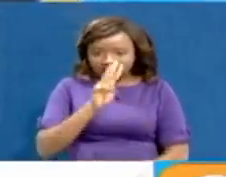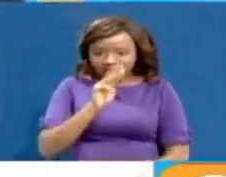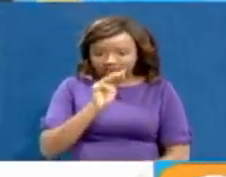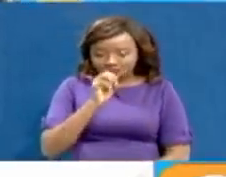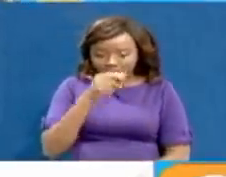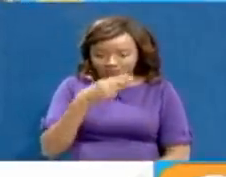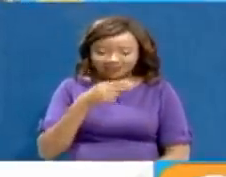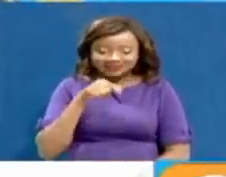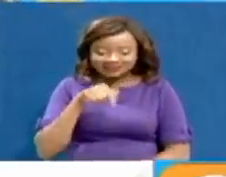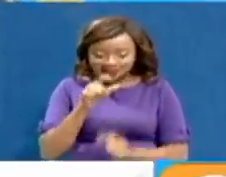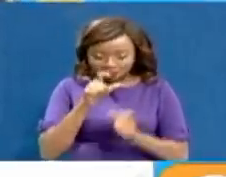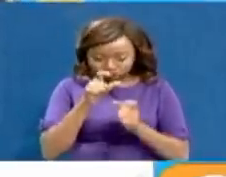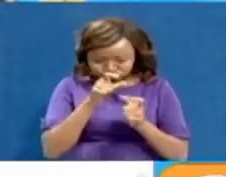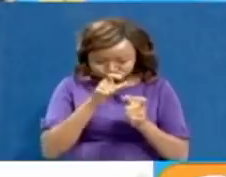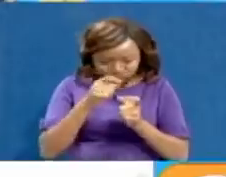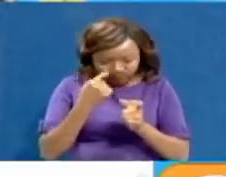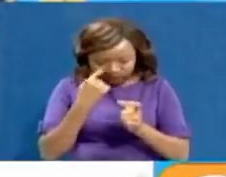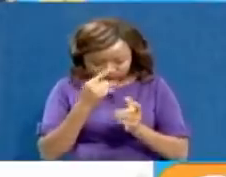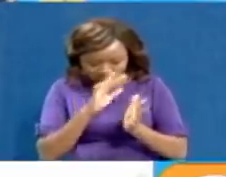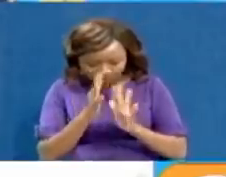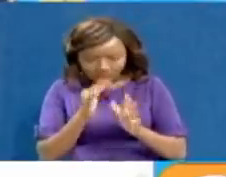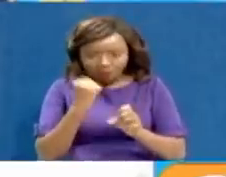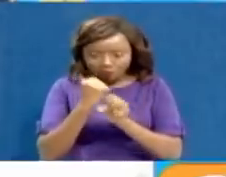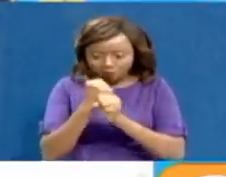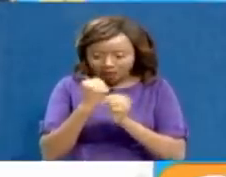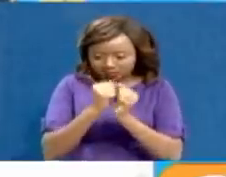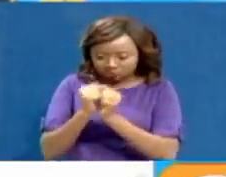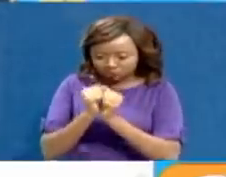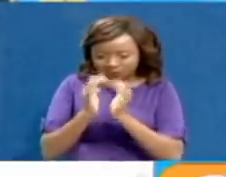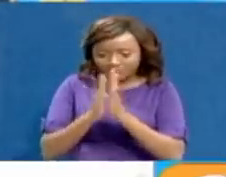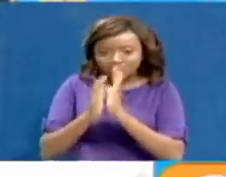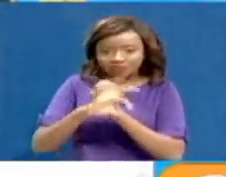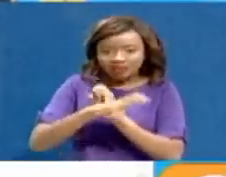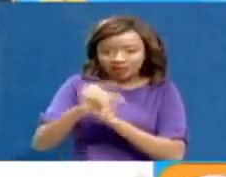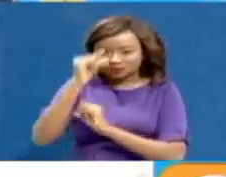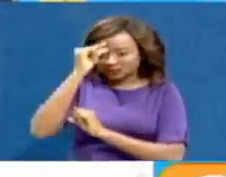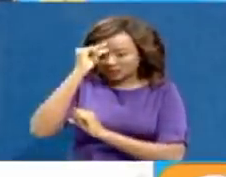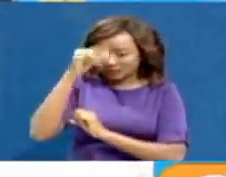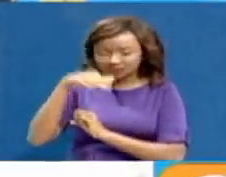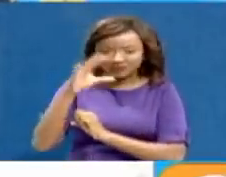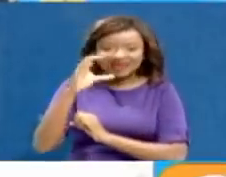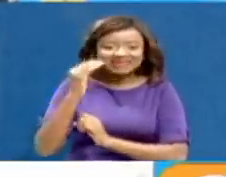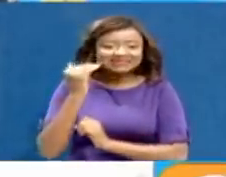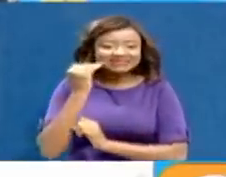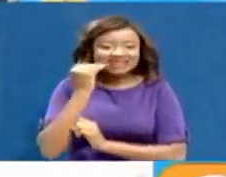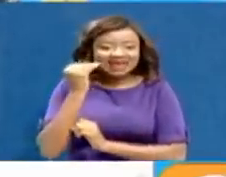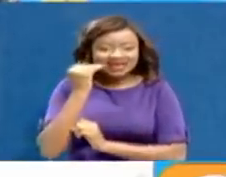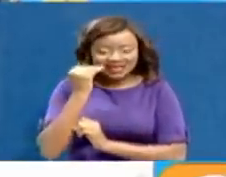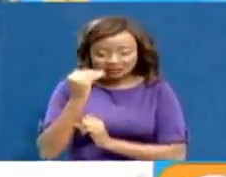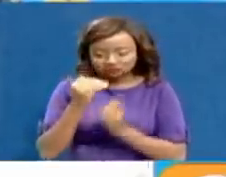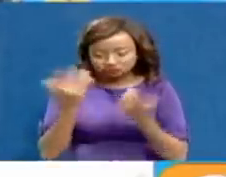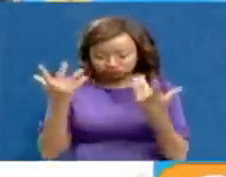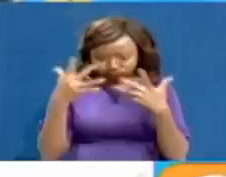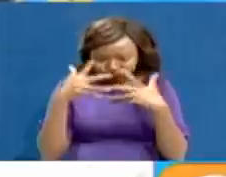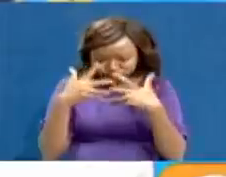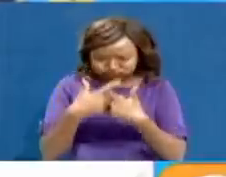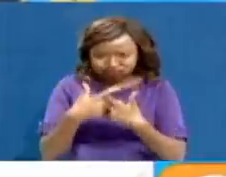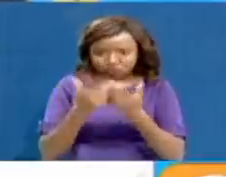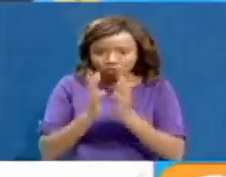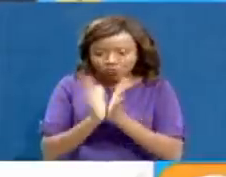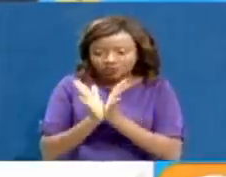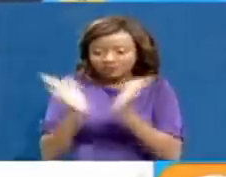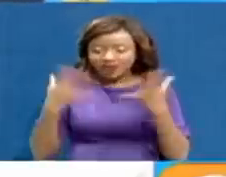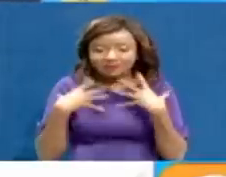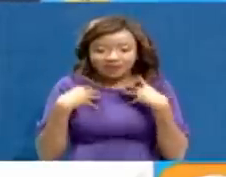addressing together with the county government of Siaya in line with public